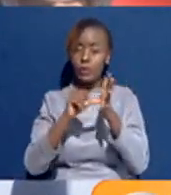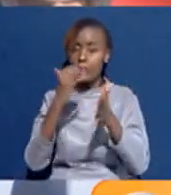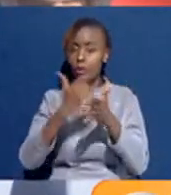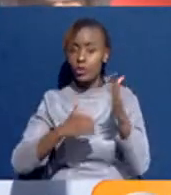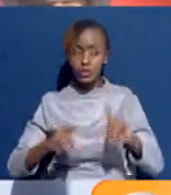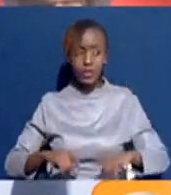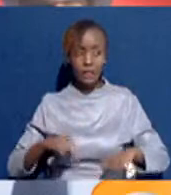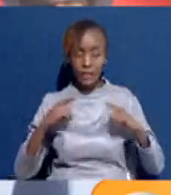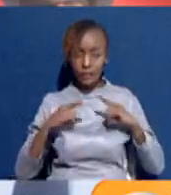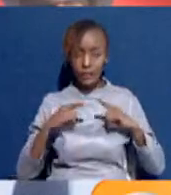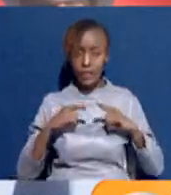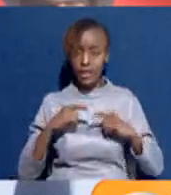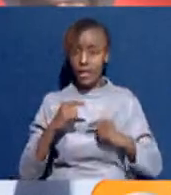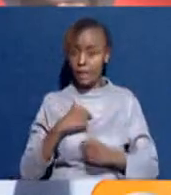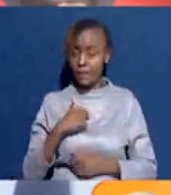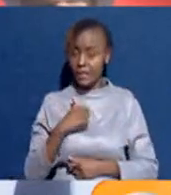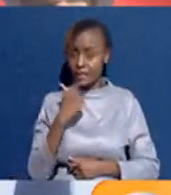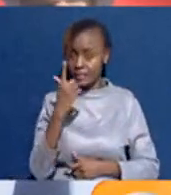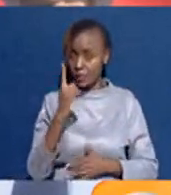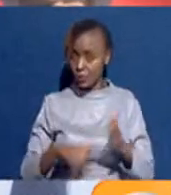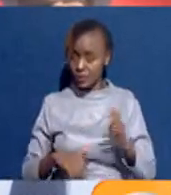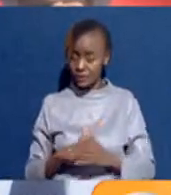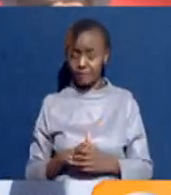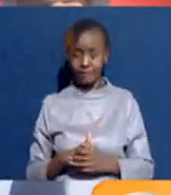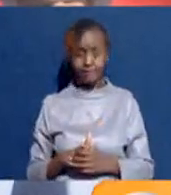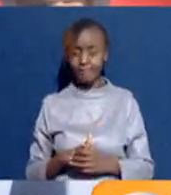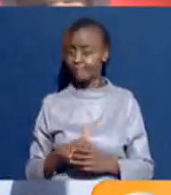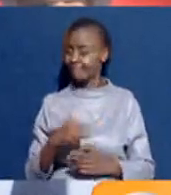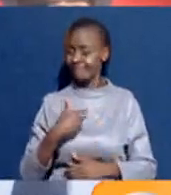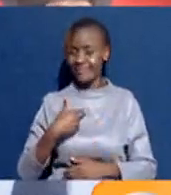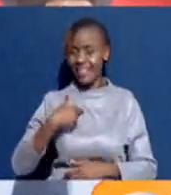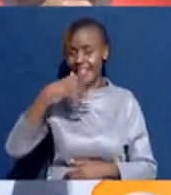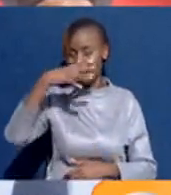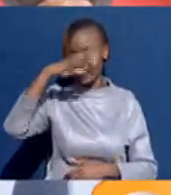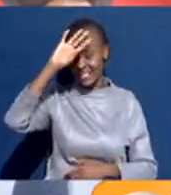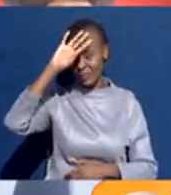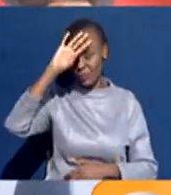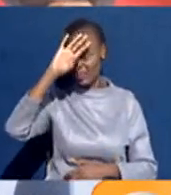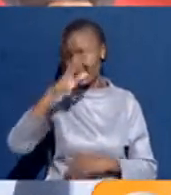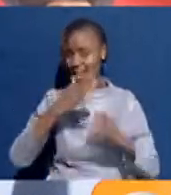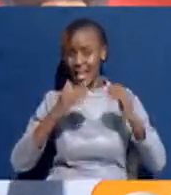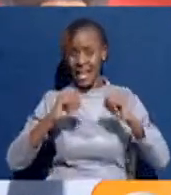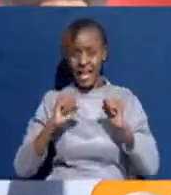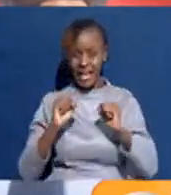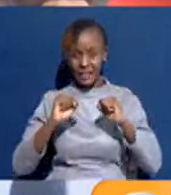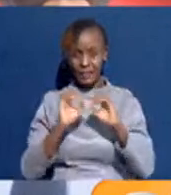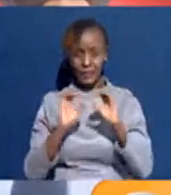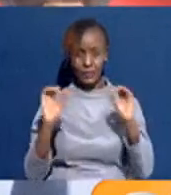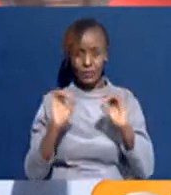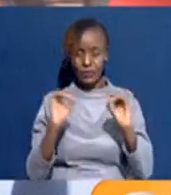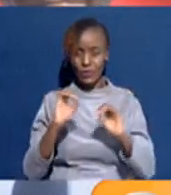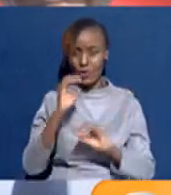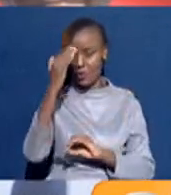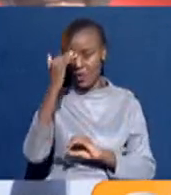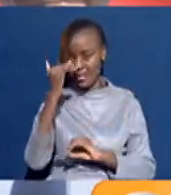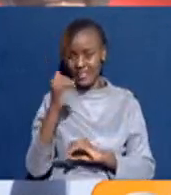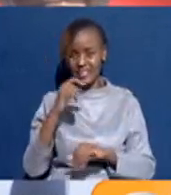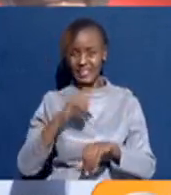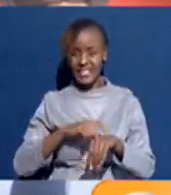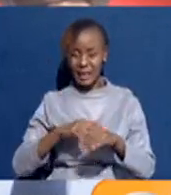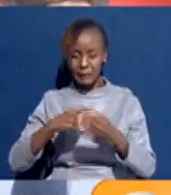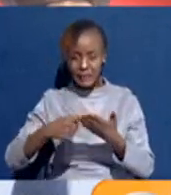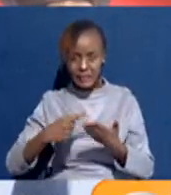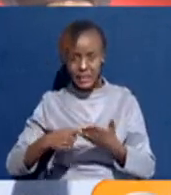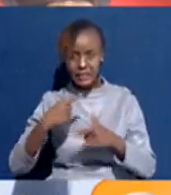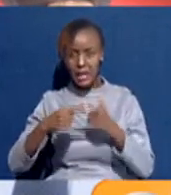What I must register as my displeasure is the fact that when we talked about the cost of living, they put